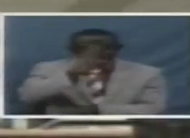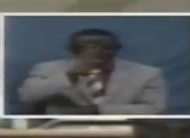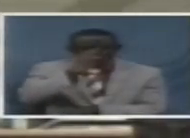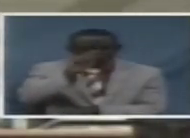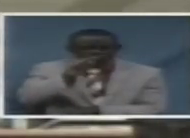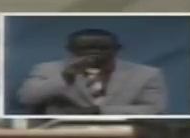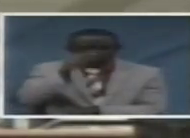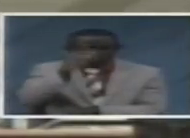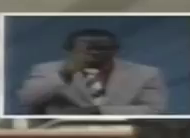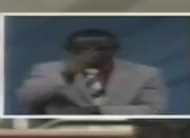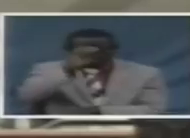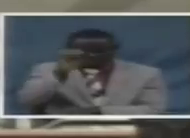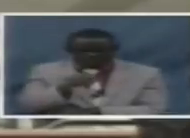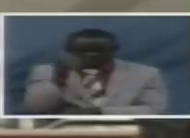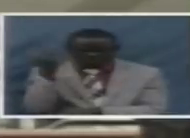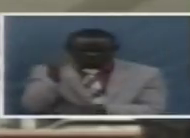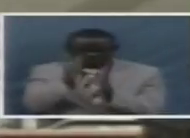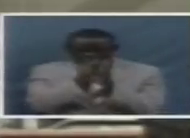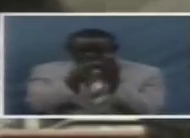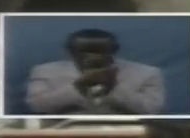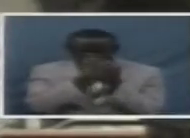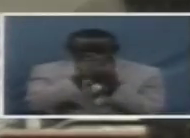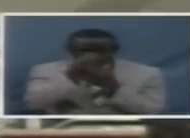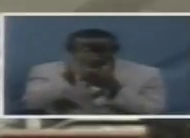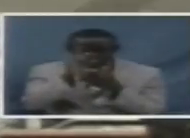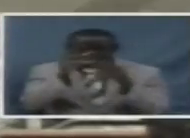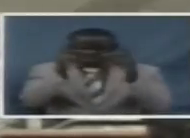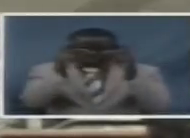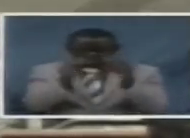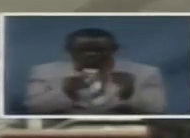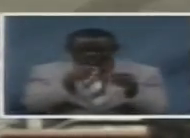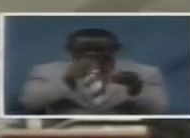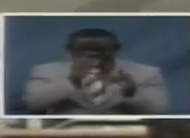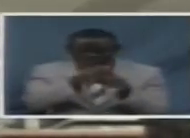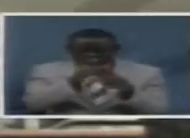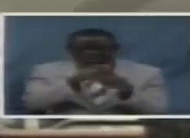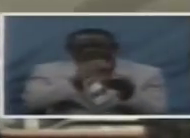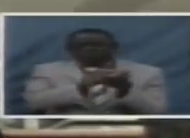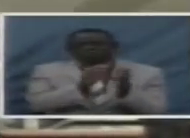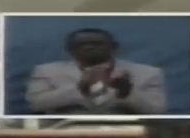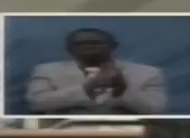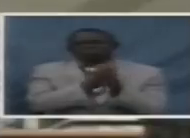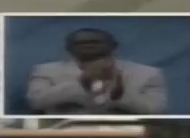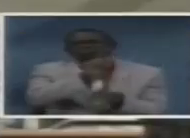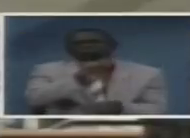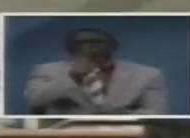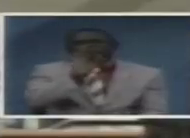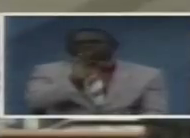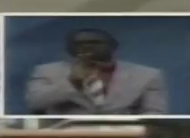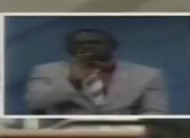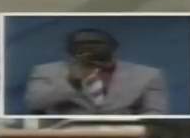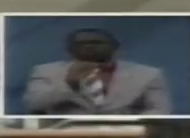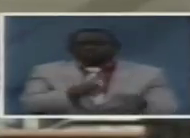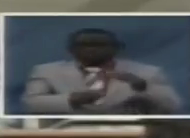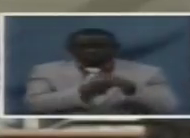26.6% in August 2017 from 29.4% in December. Private sector